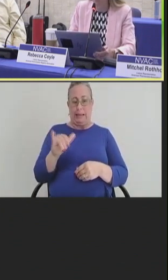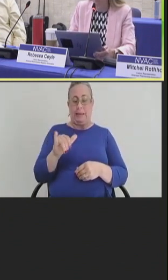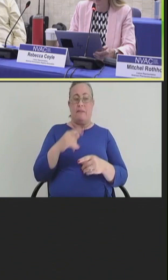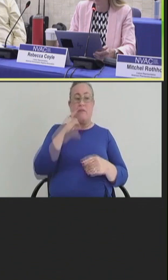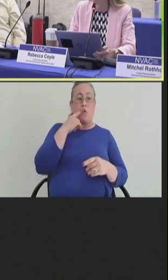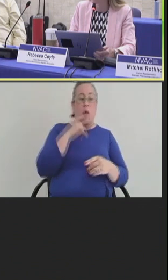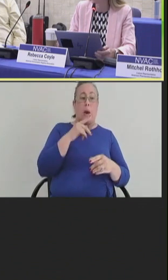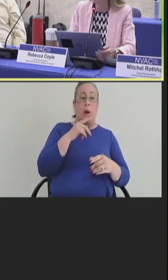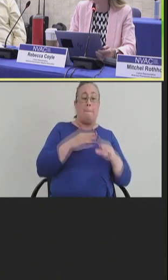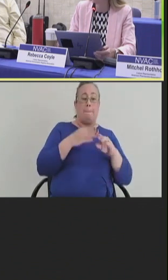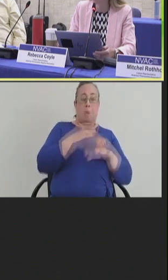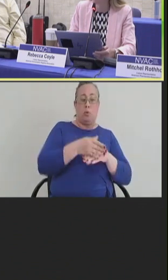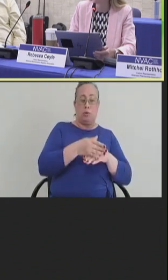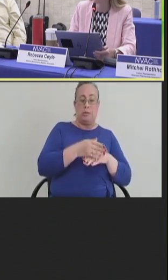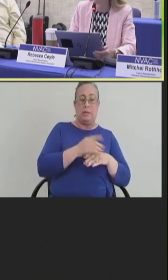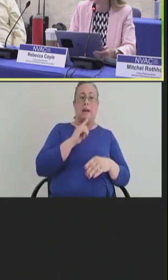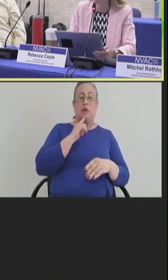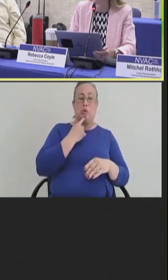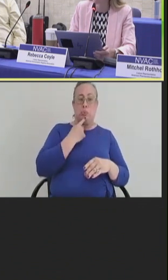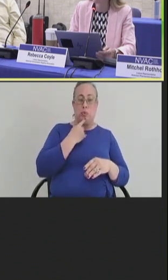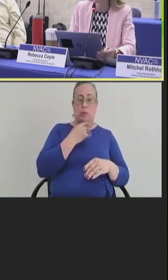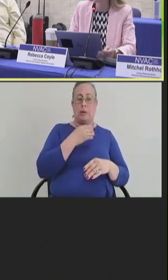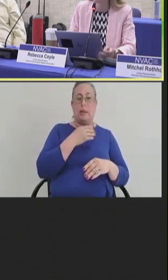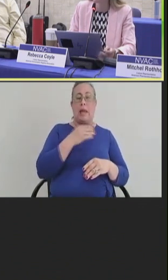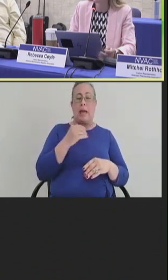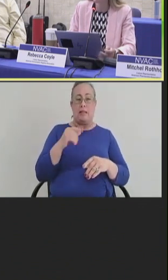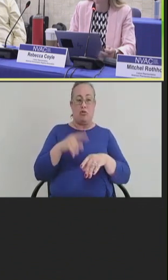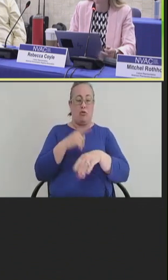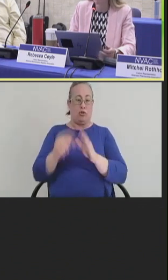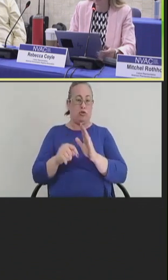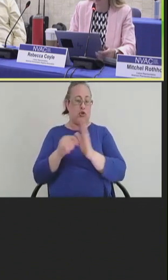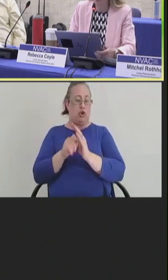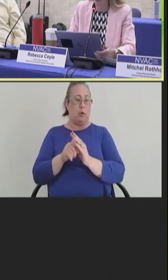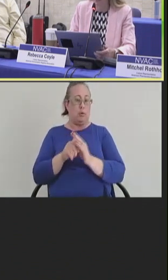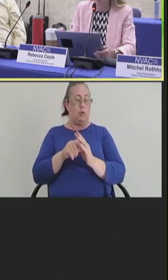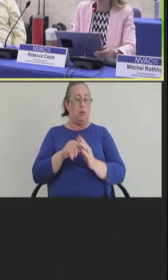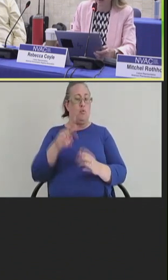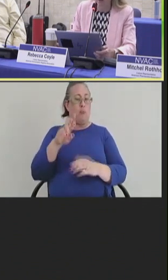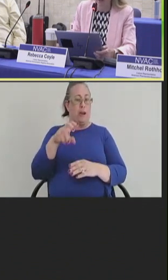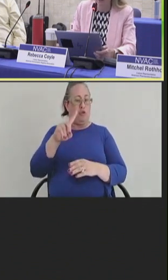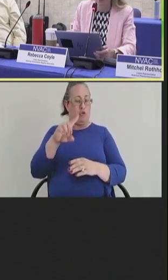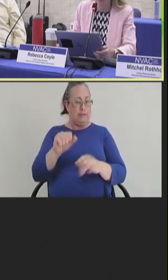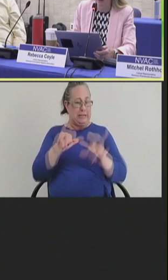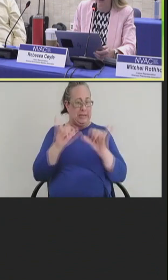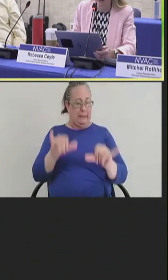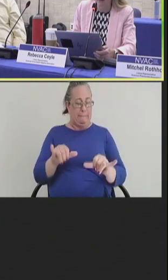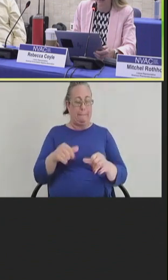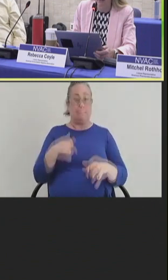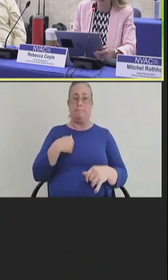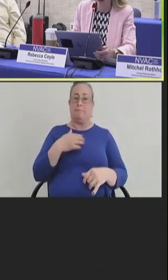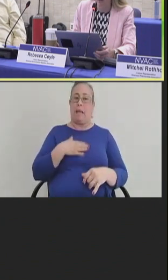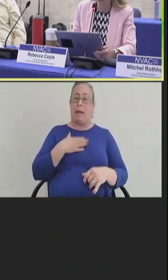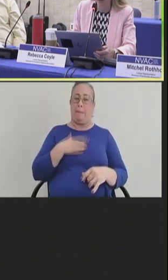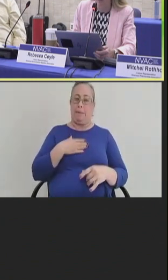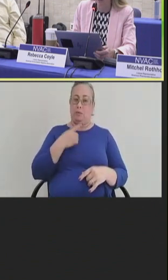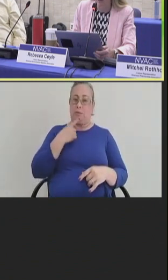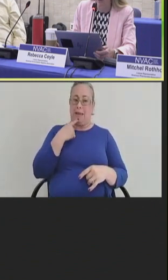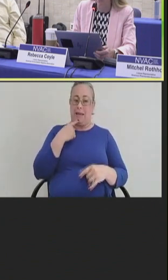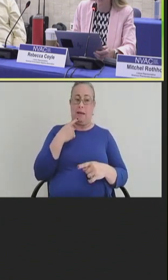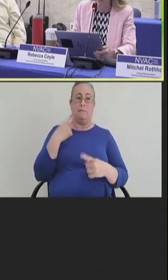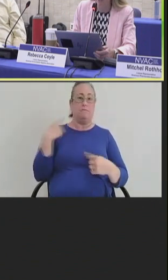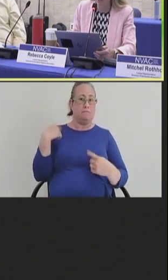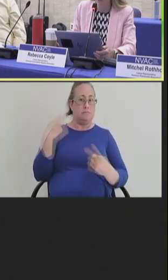long-term care electronic health record systems. This is a project we've been undertaking for the last year, and I'm pleased to say that it is now available on